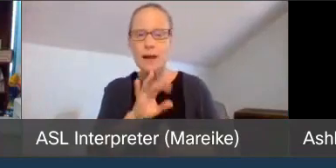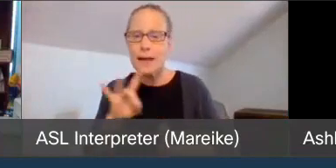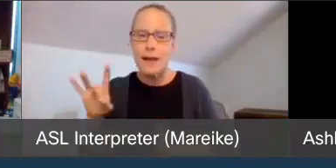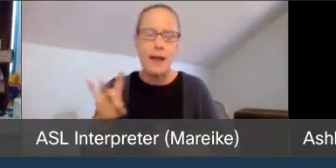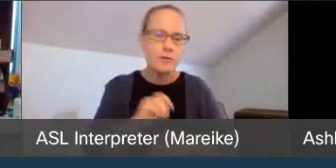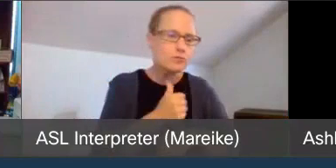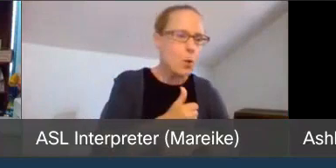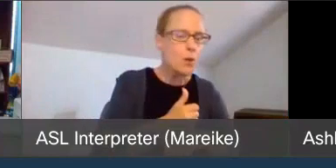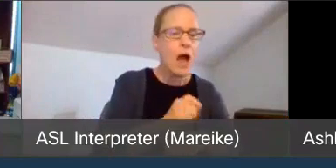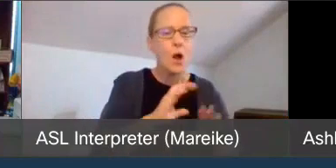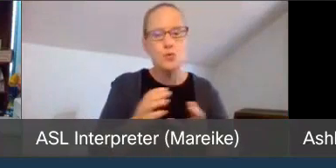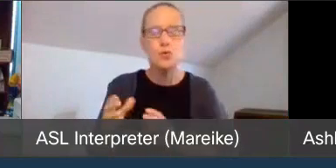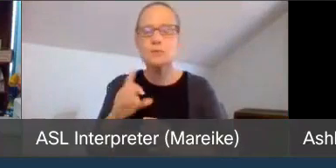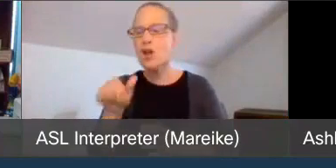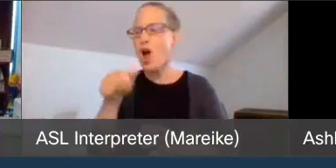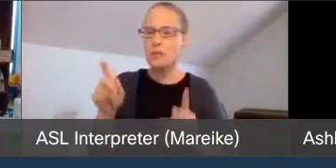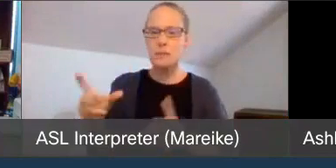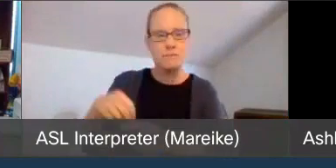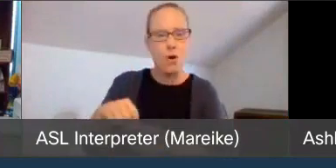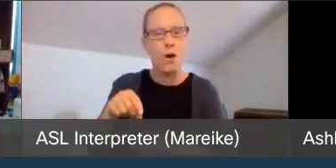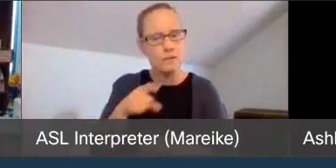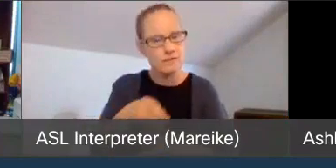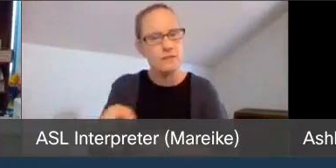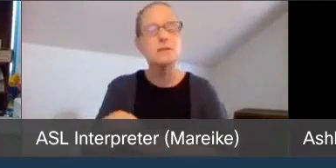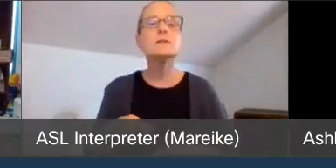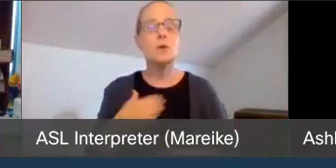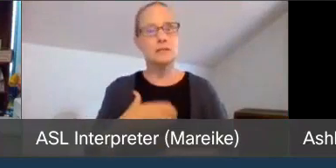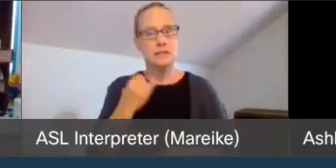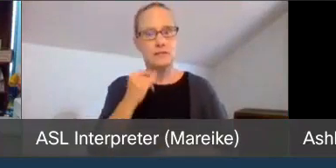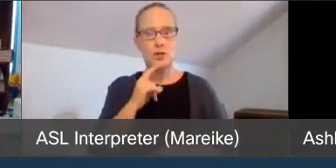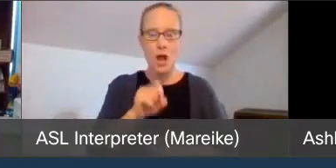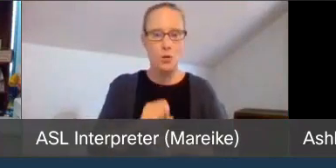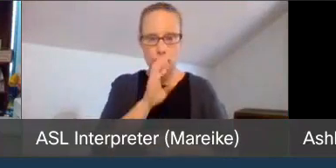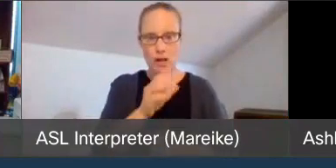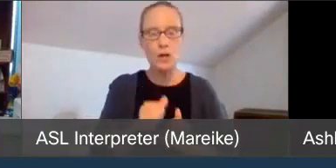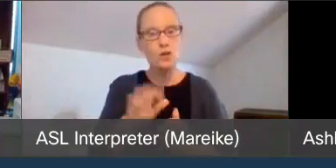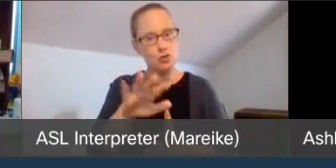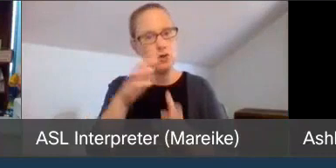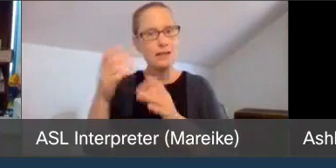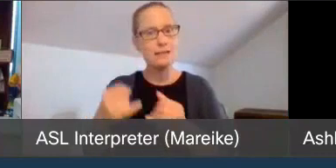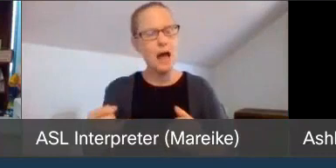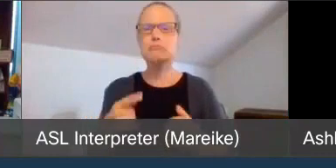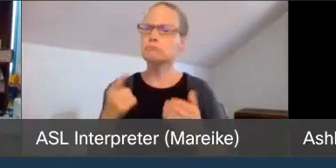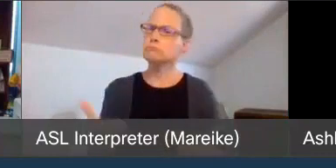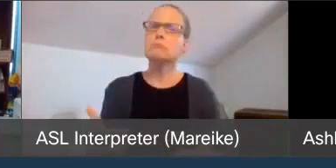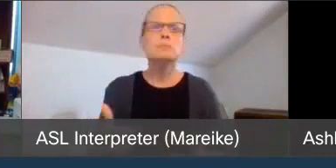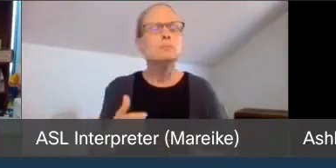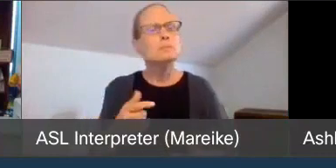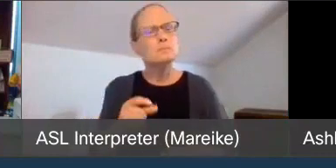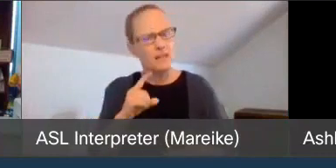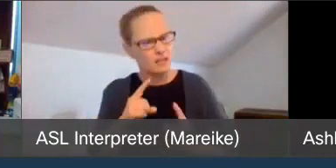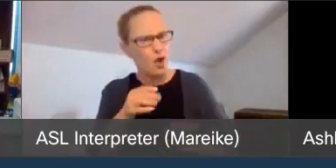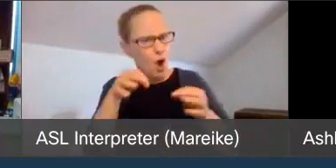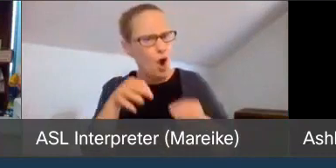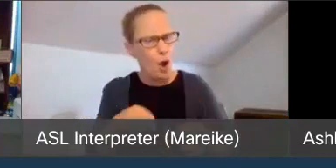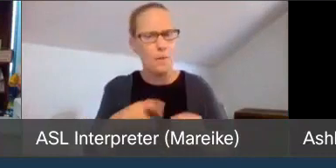your various states. So please, if you're not working directly with your crisis lines, please do so they can talk to you about all the wonderful